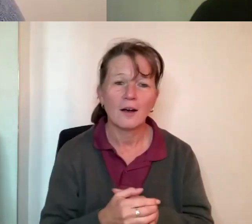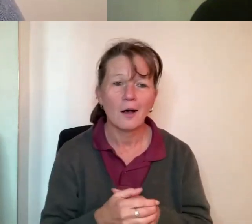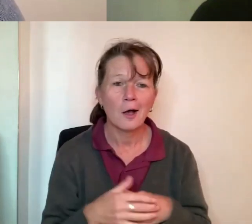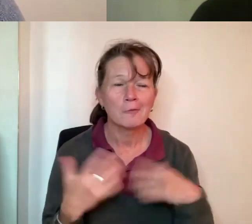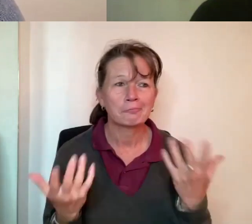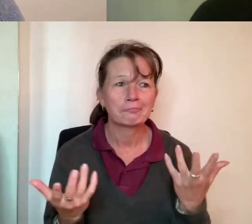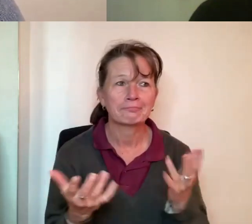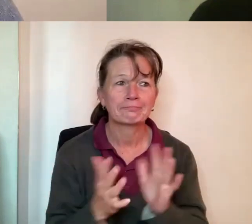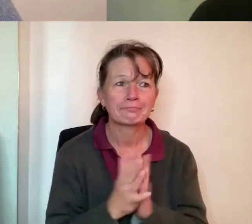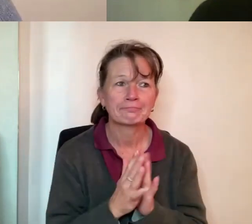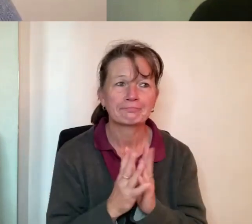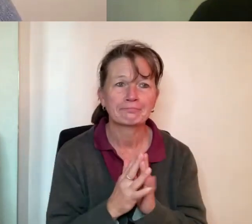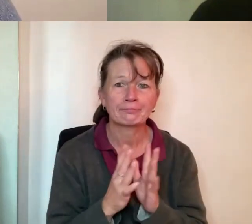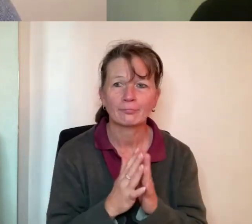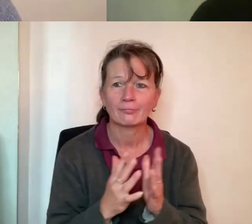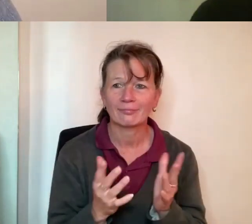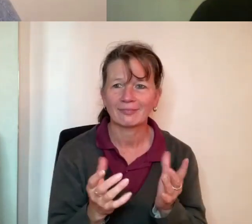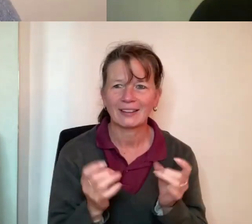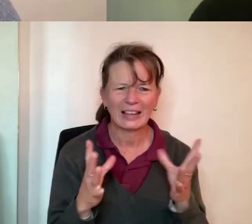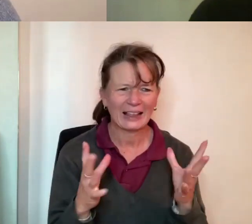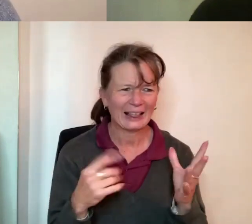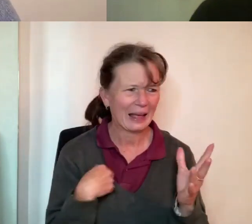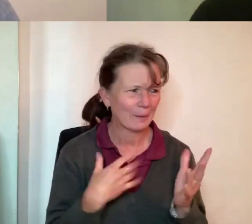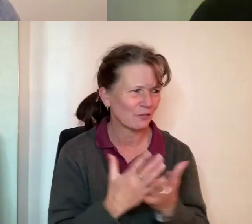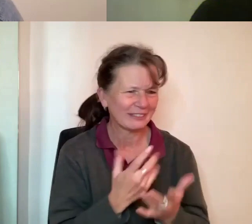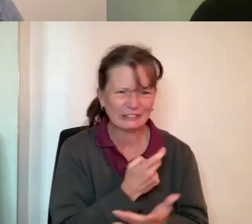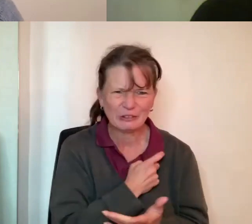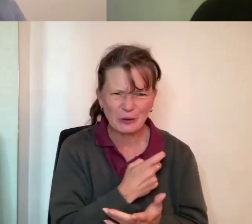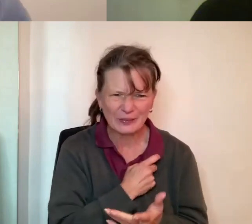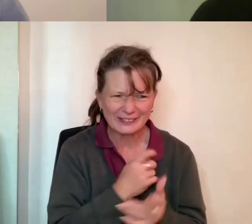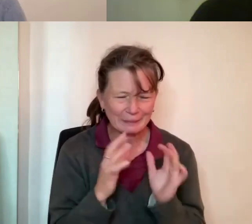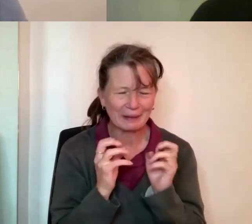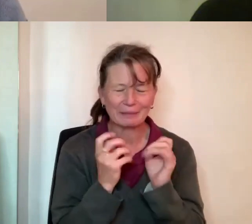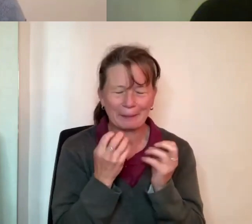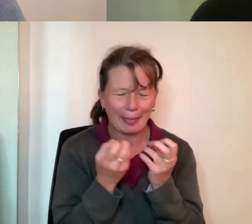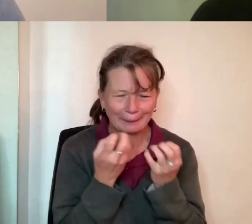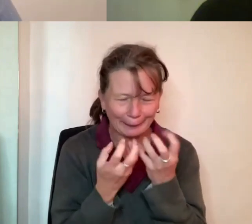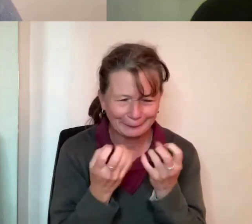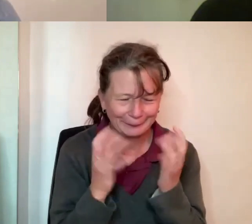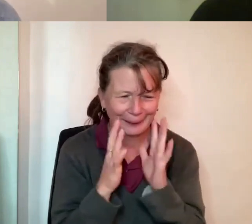uh, and oh gosh, you can tell I'm really nervous, but I'll calm down in a minute.